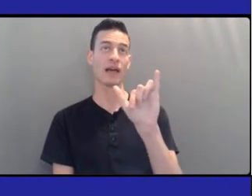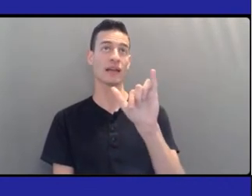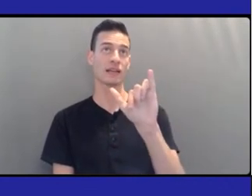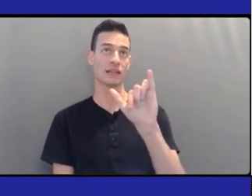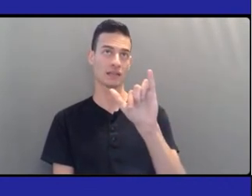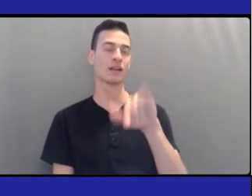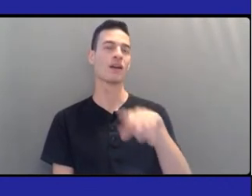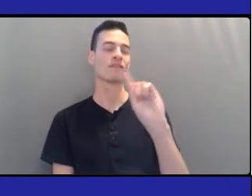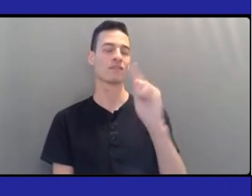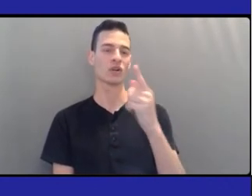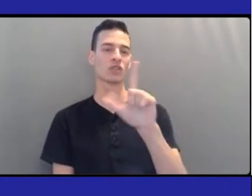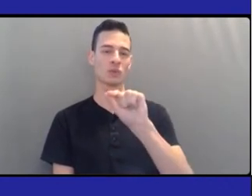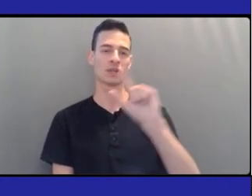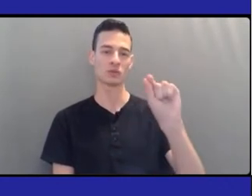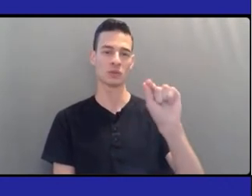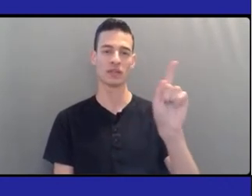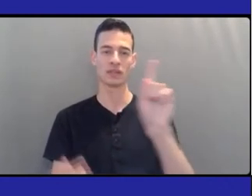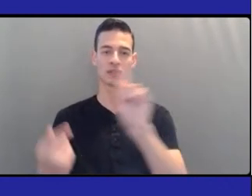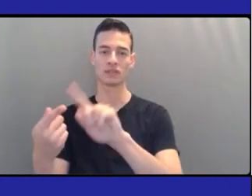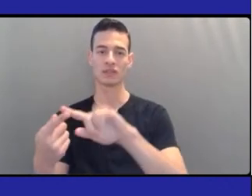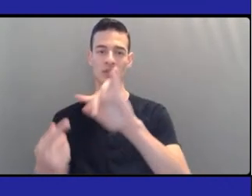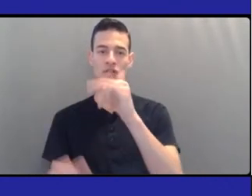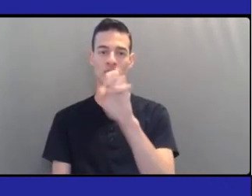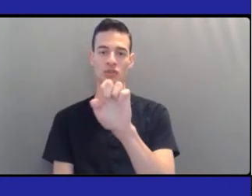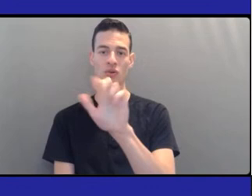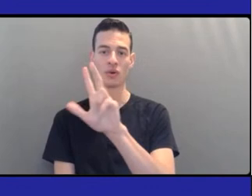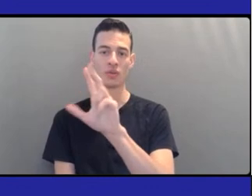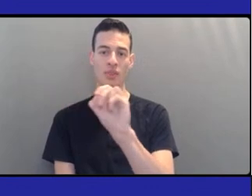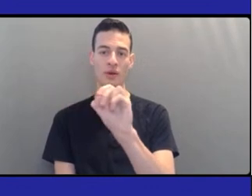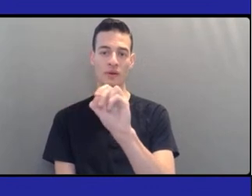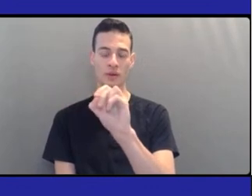2023. Okay. So that ends up being about whatever,